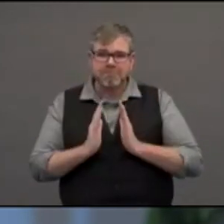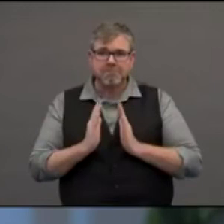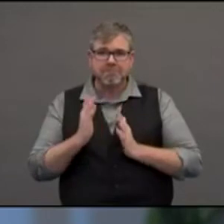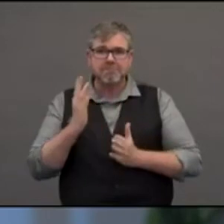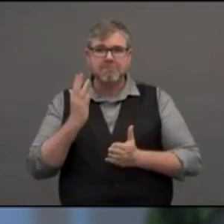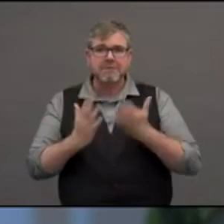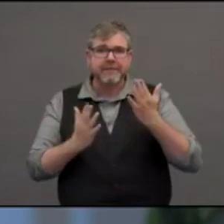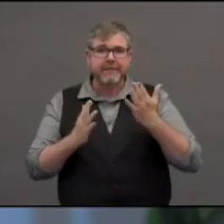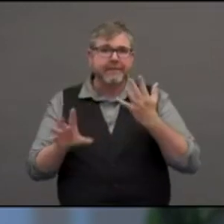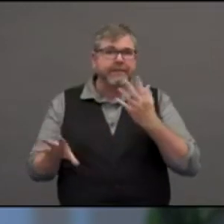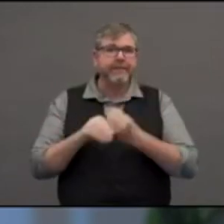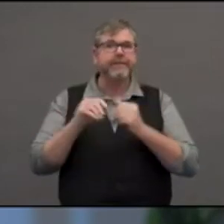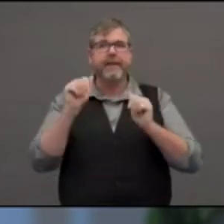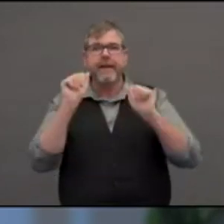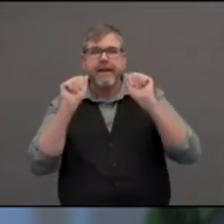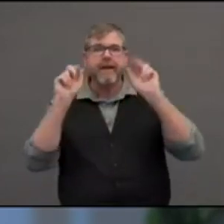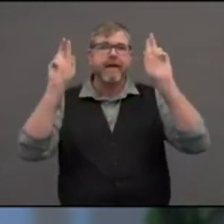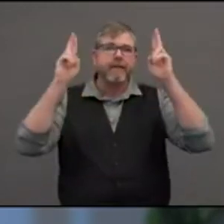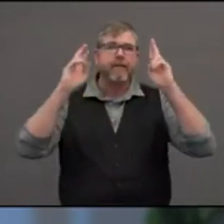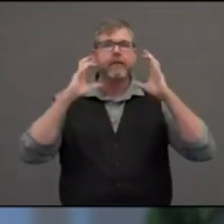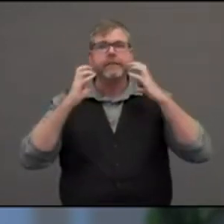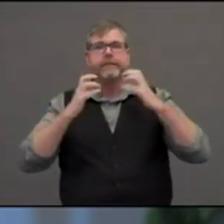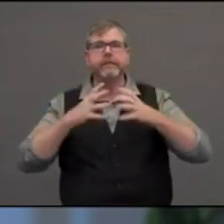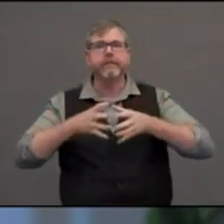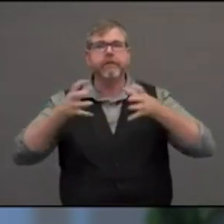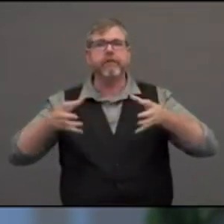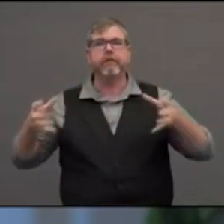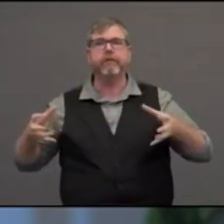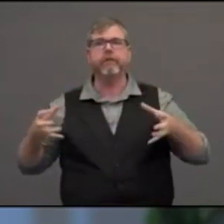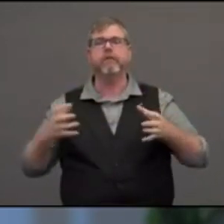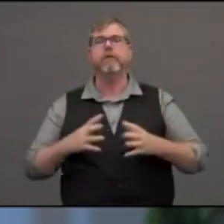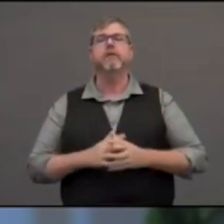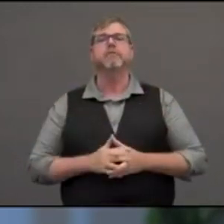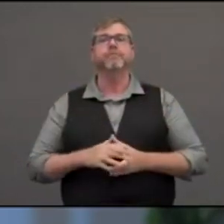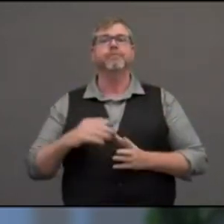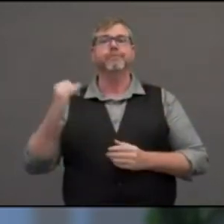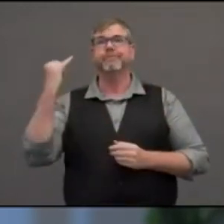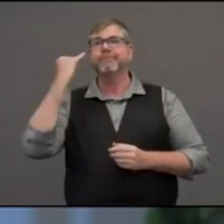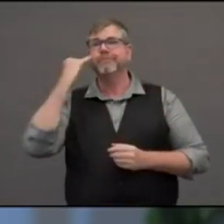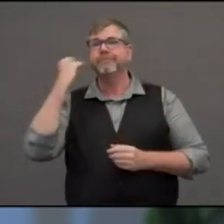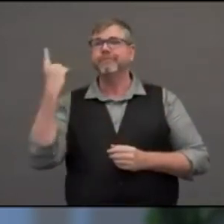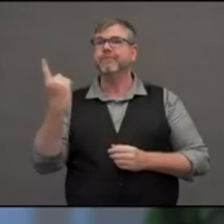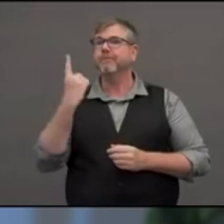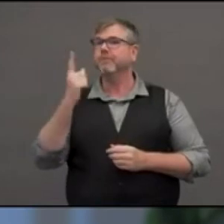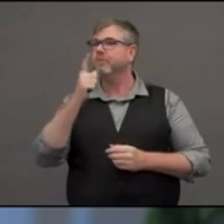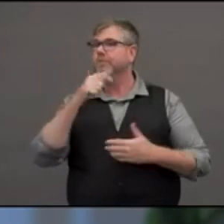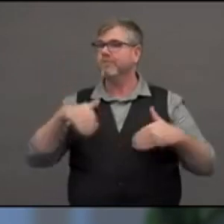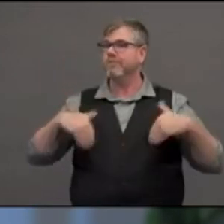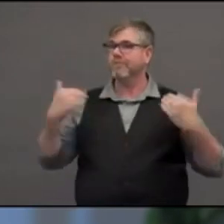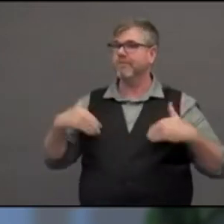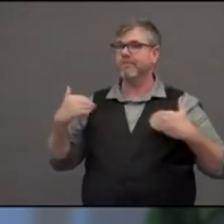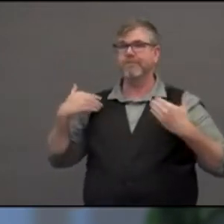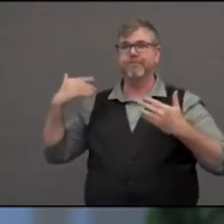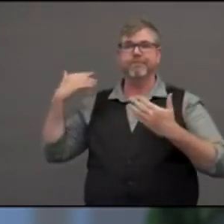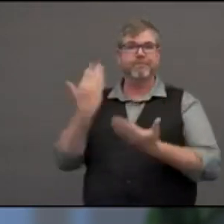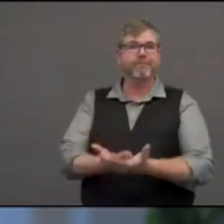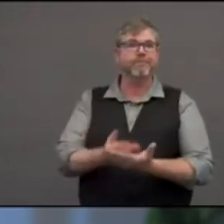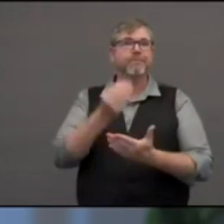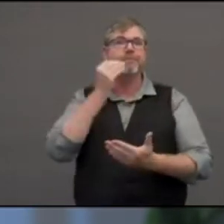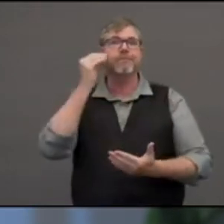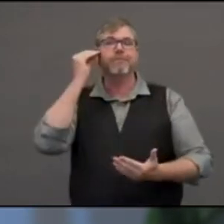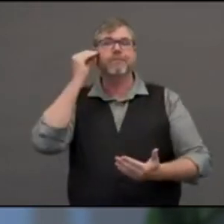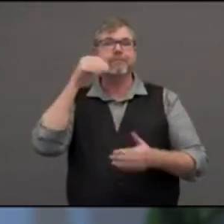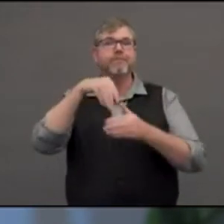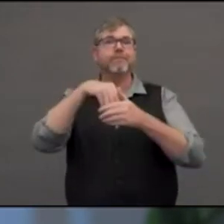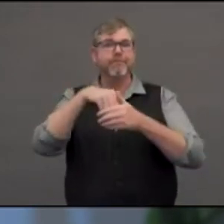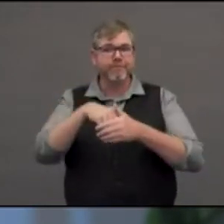than one family. And if somebody comes and infects who's young, like we talked about, comes home, and there's